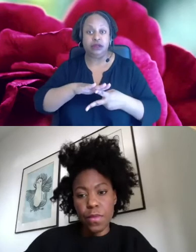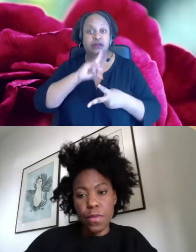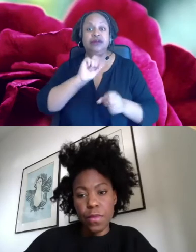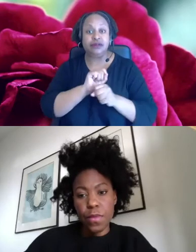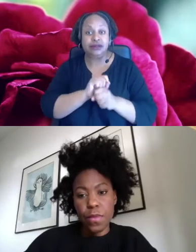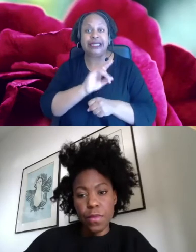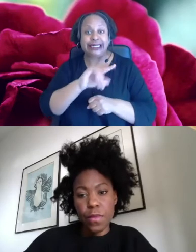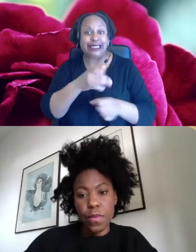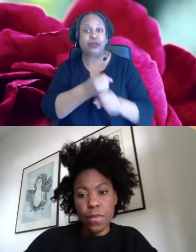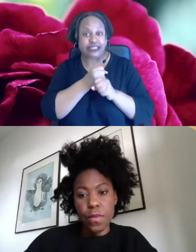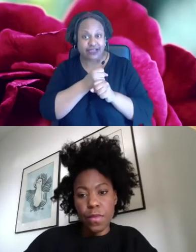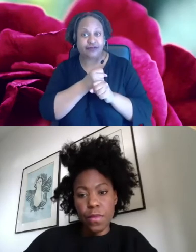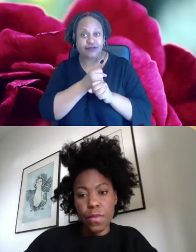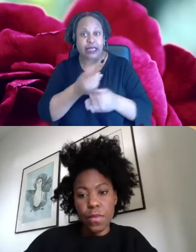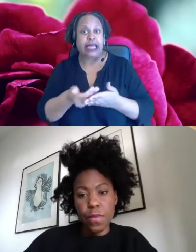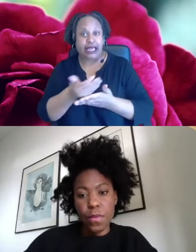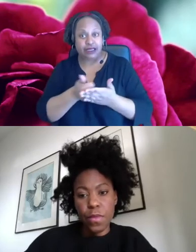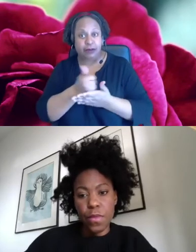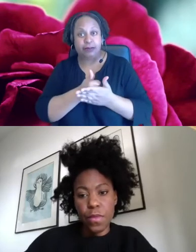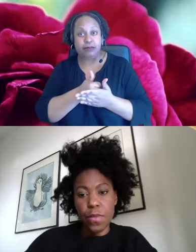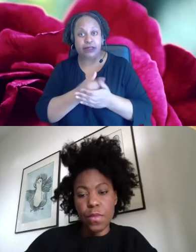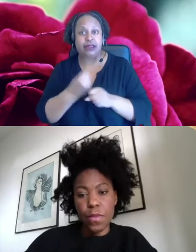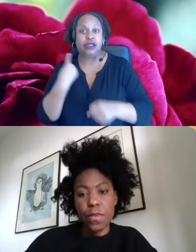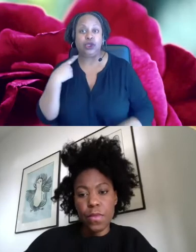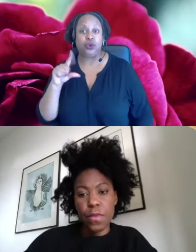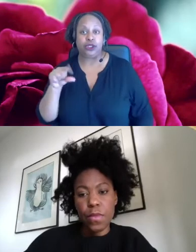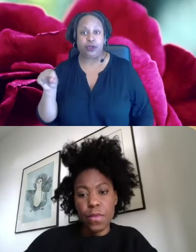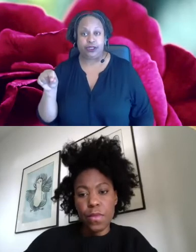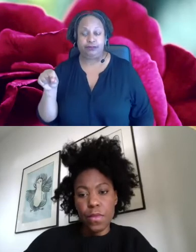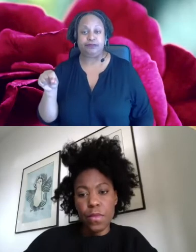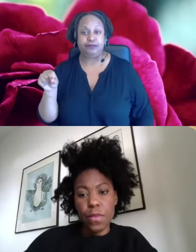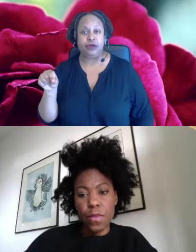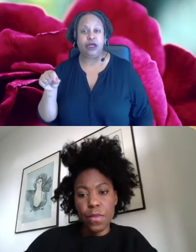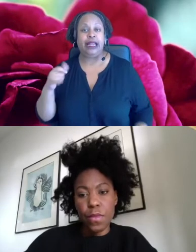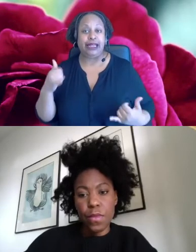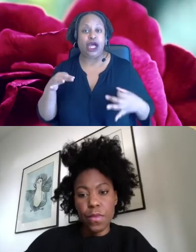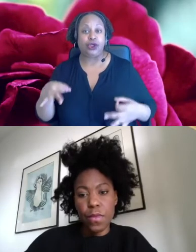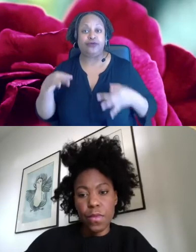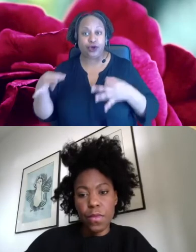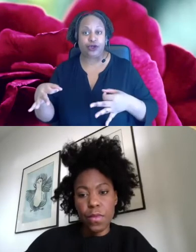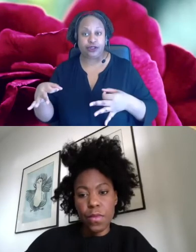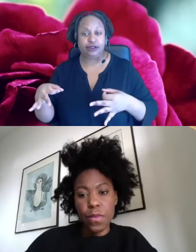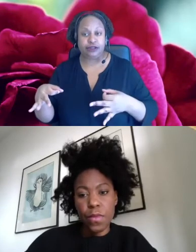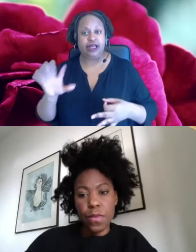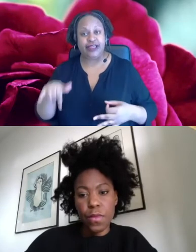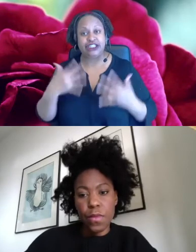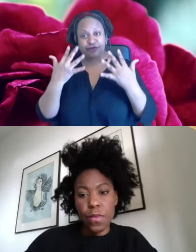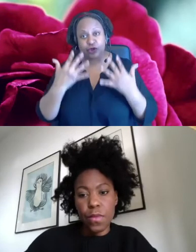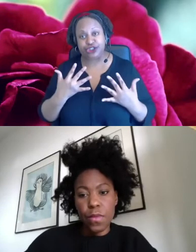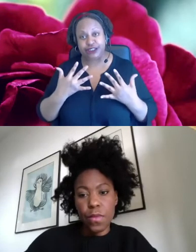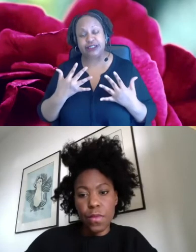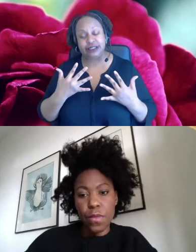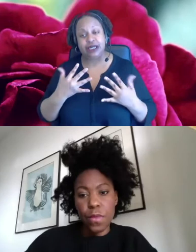the income in 2020 and it's been deferred. That's unfortunately, that